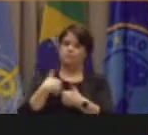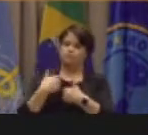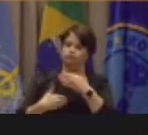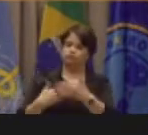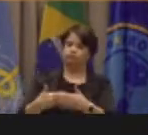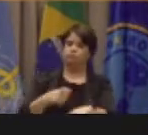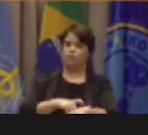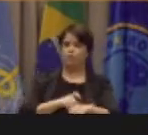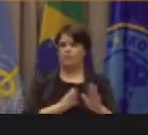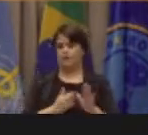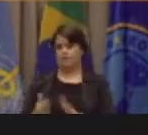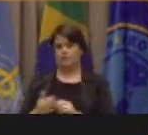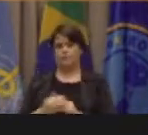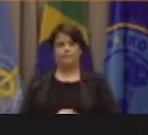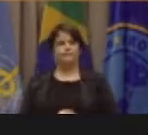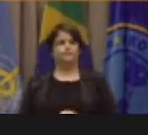period.